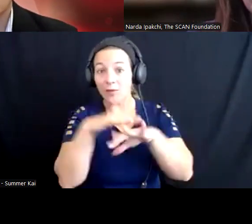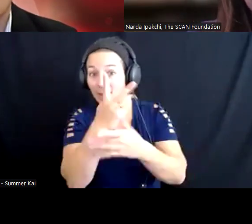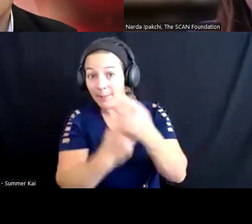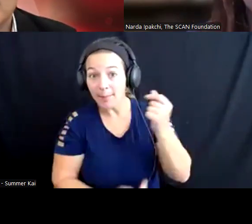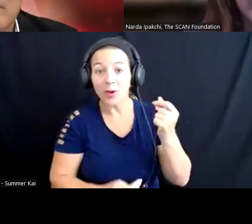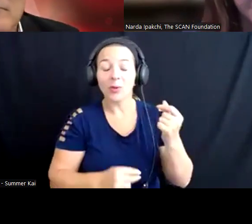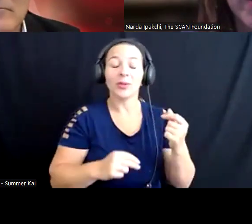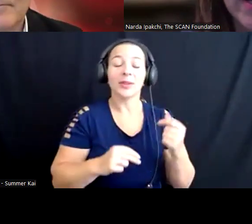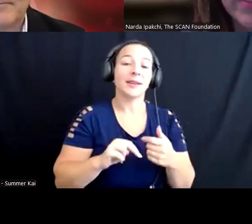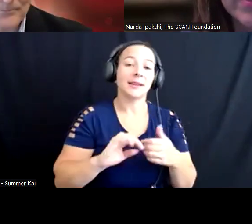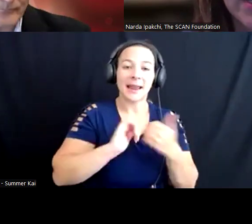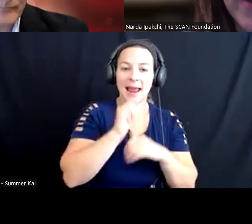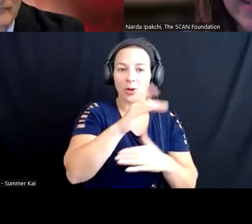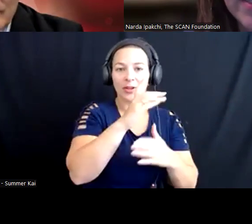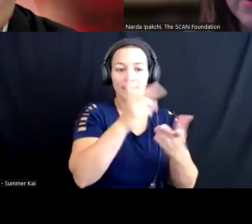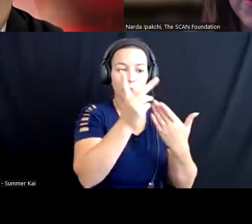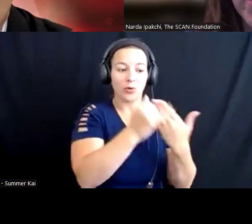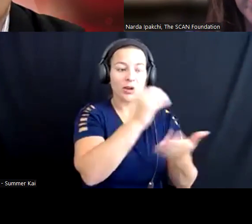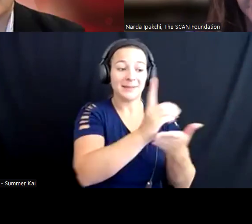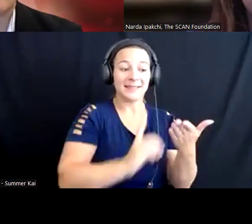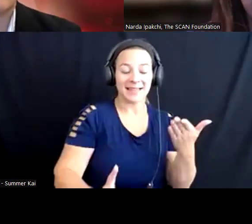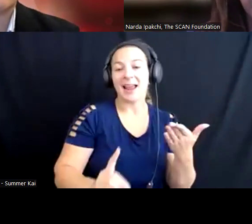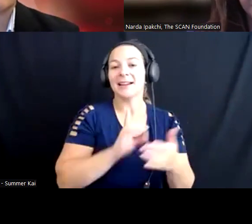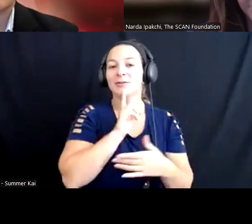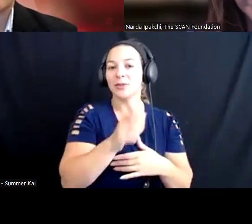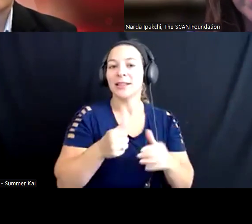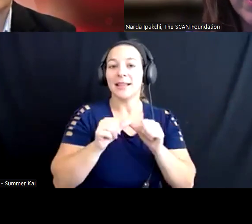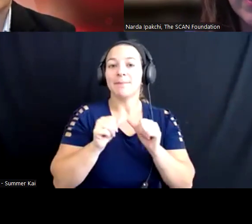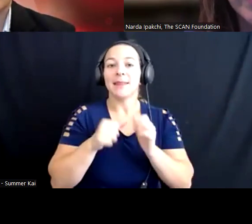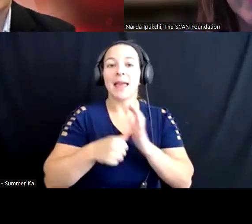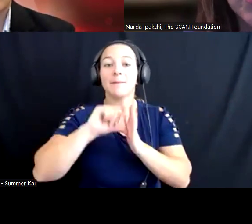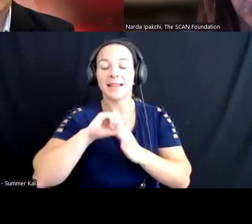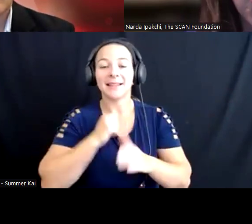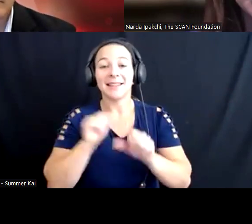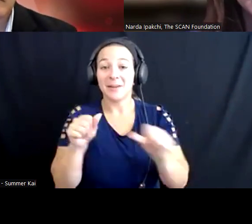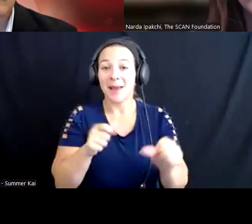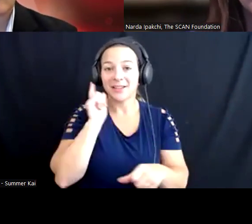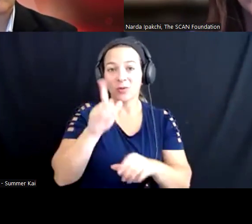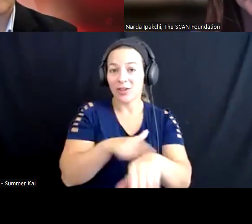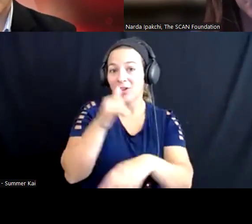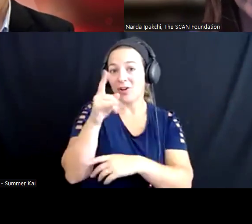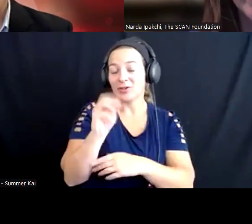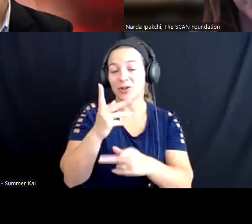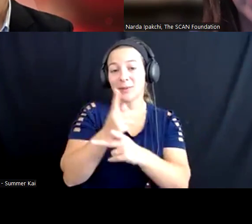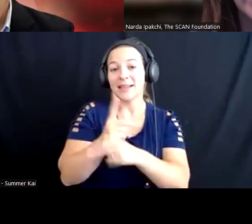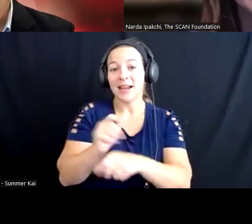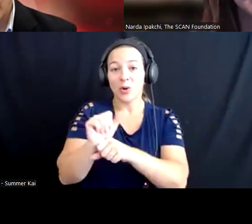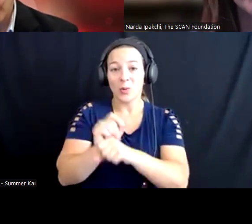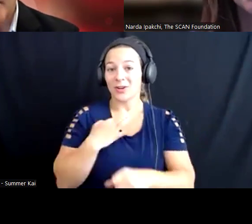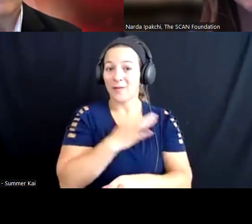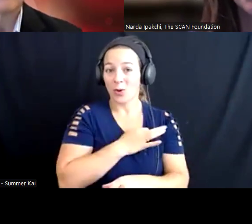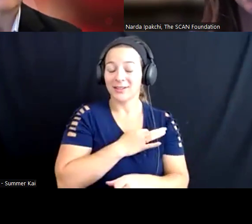design may exacerbate existing capacity for the long-term care workforce. Again, these are all questions that have been explored, and we have